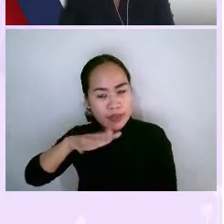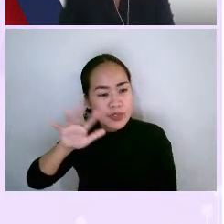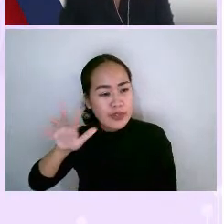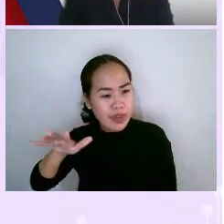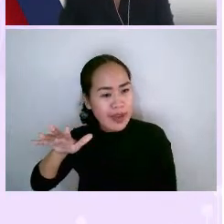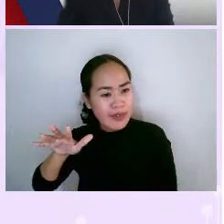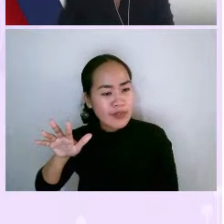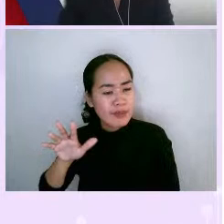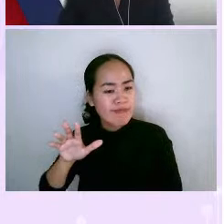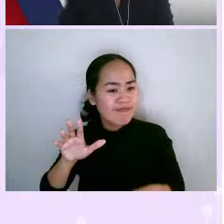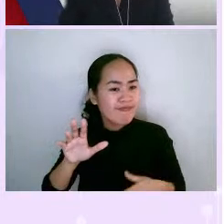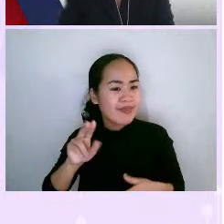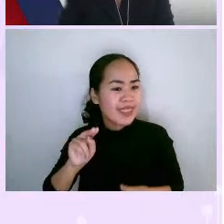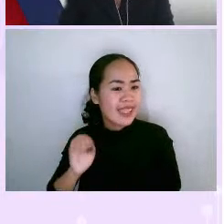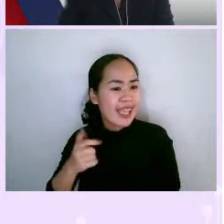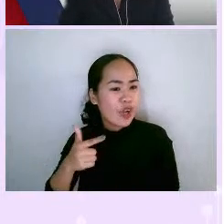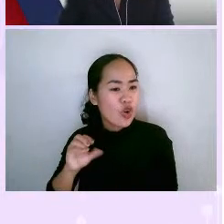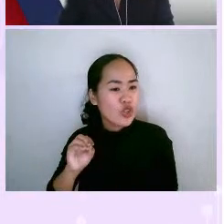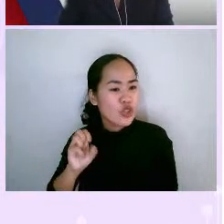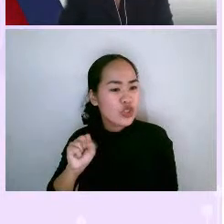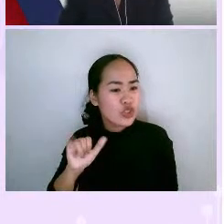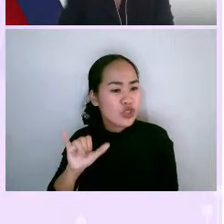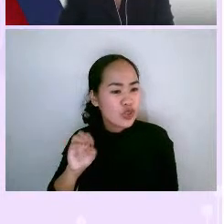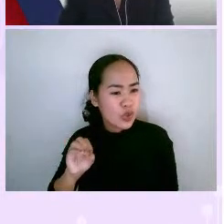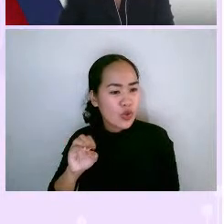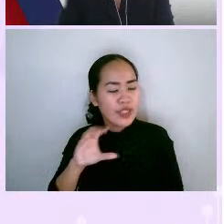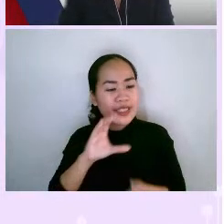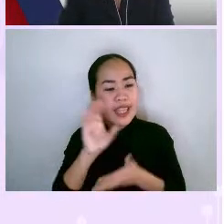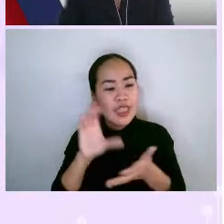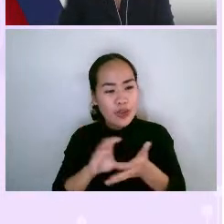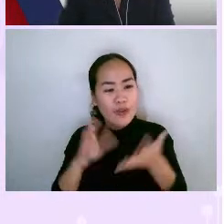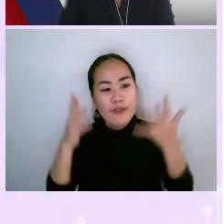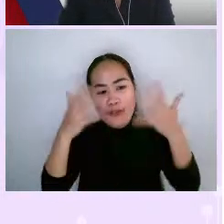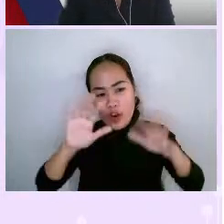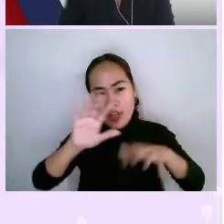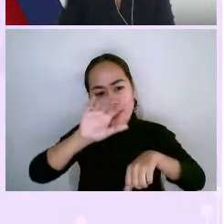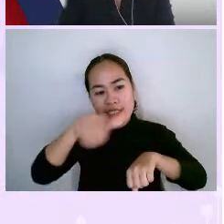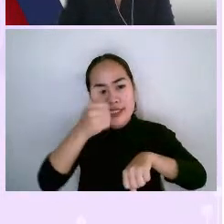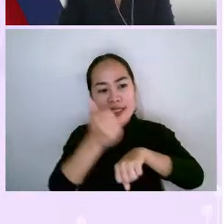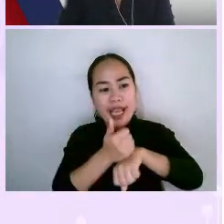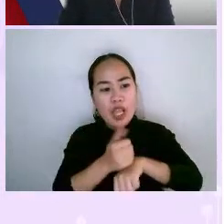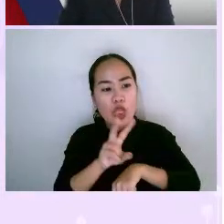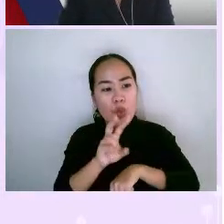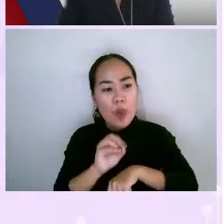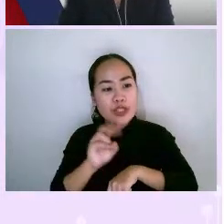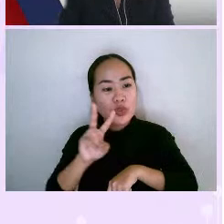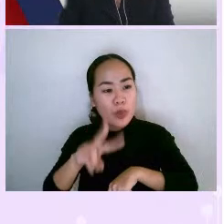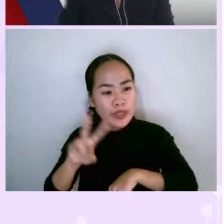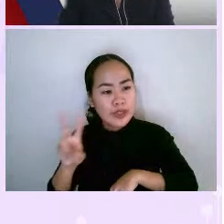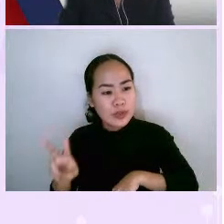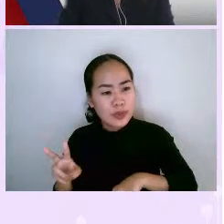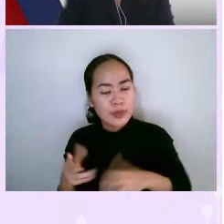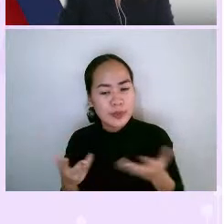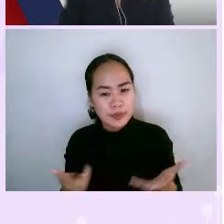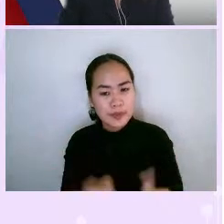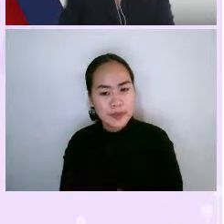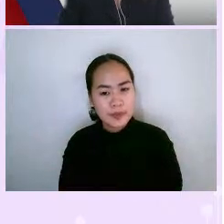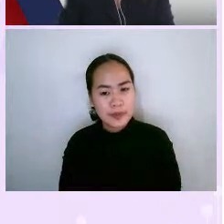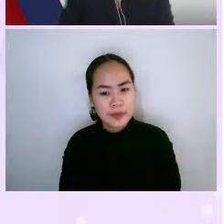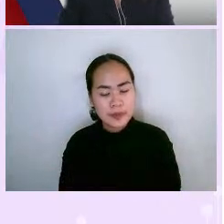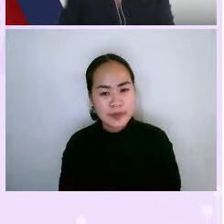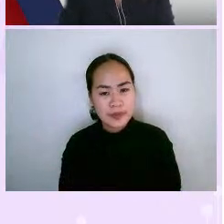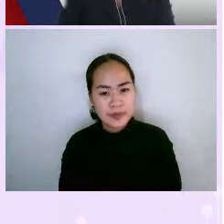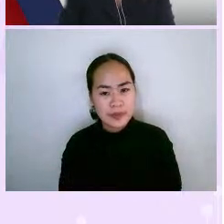been established as of 2022. Ang susunod naman pong slide ay tungkol sa